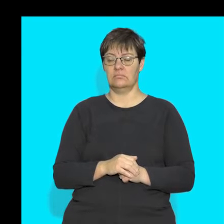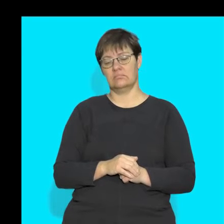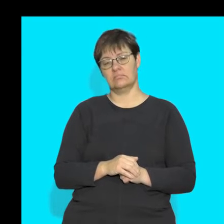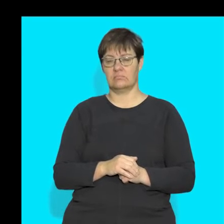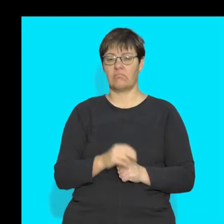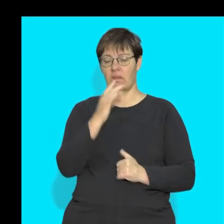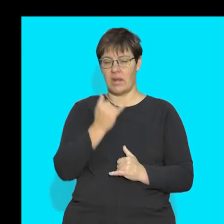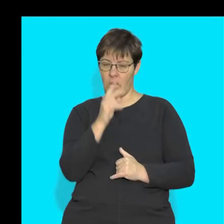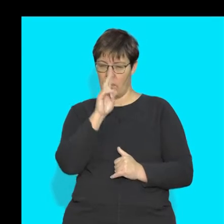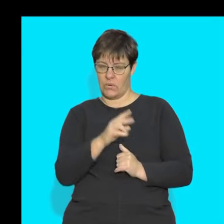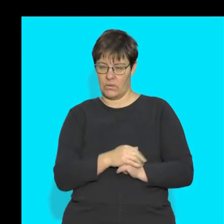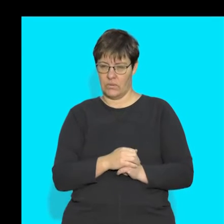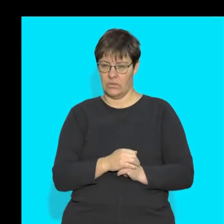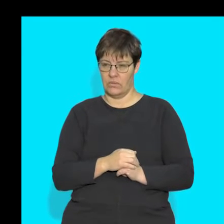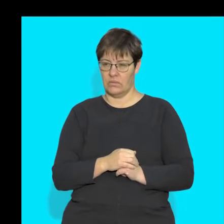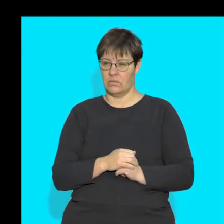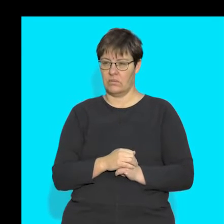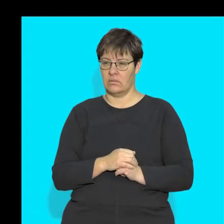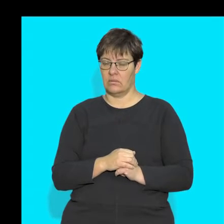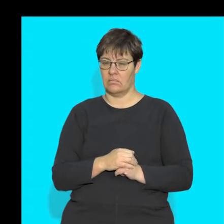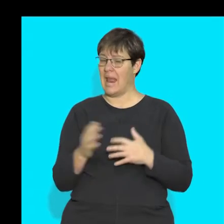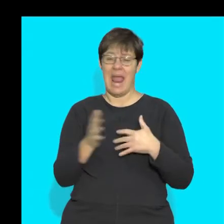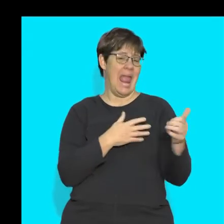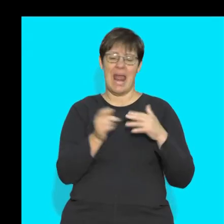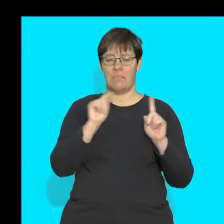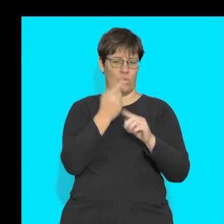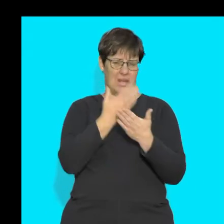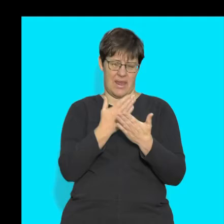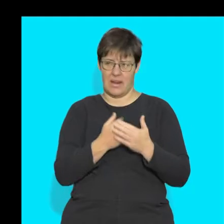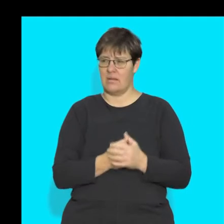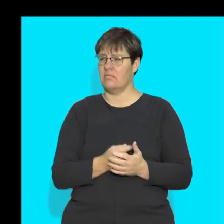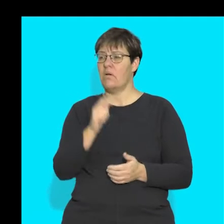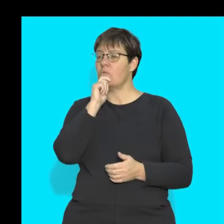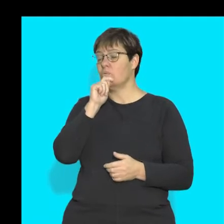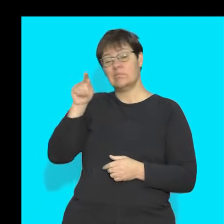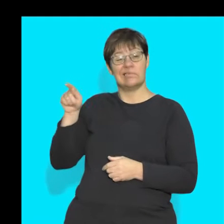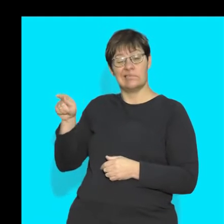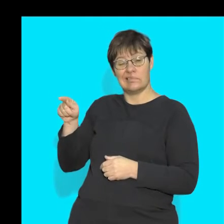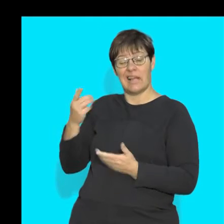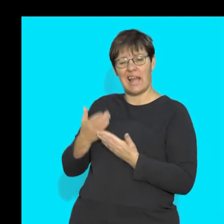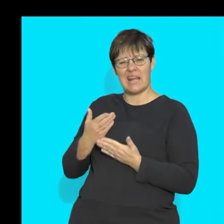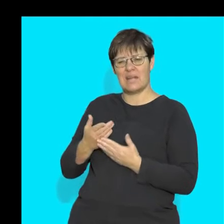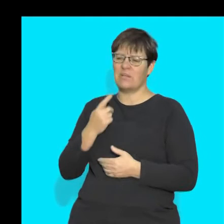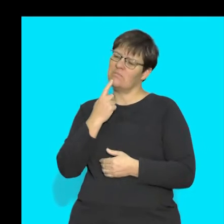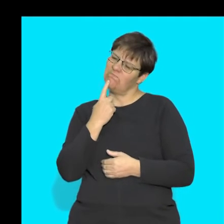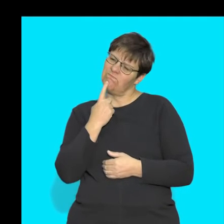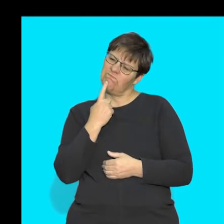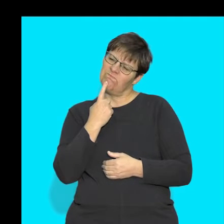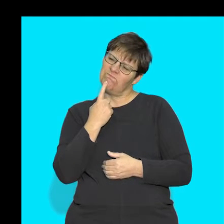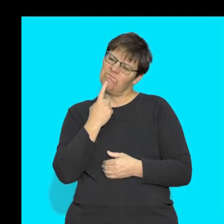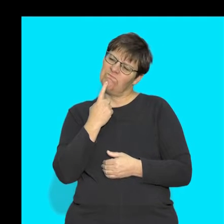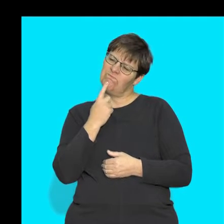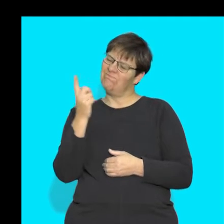Now we look at it, and if I look nicely, I can use any point. So I could use this point over here, but I look at the graph, and